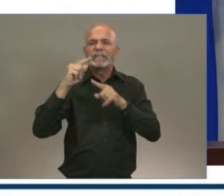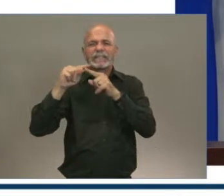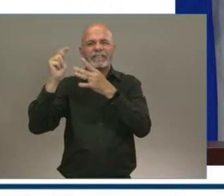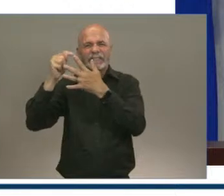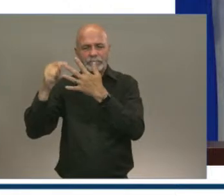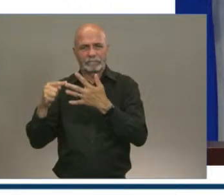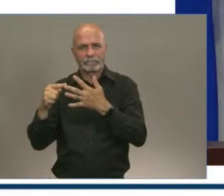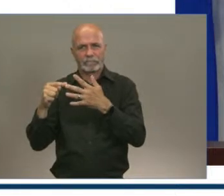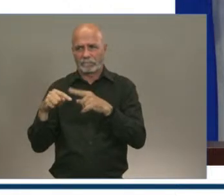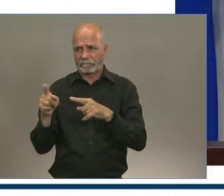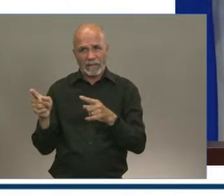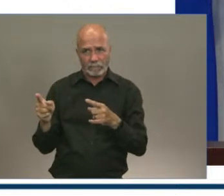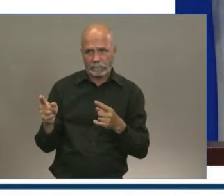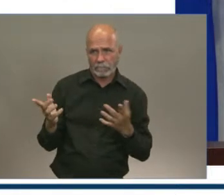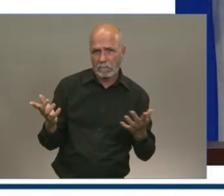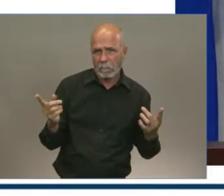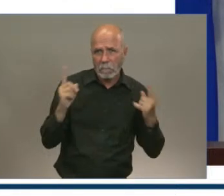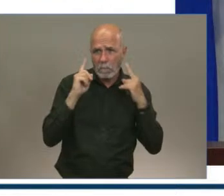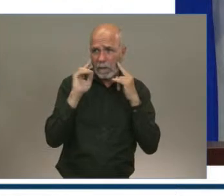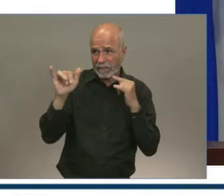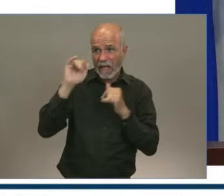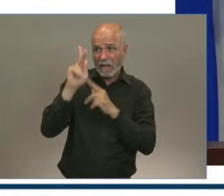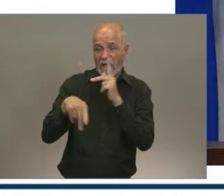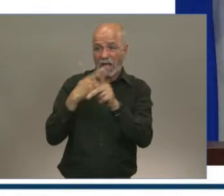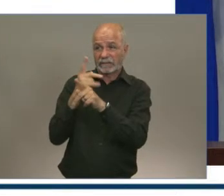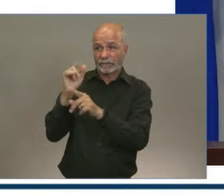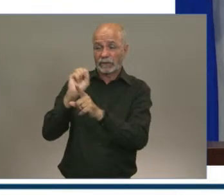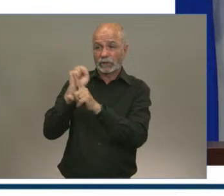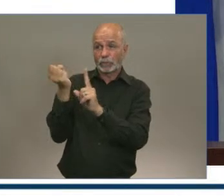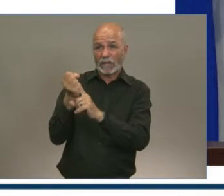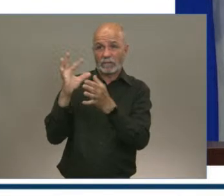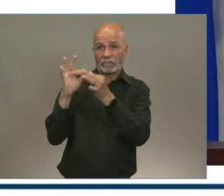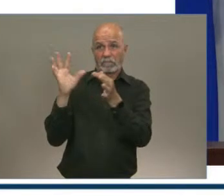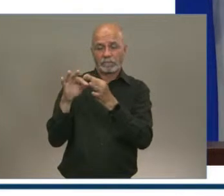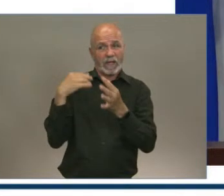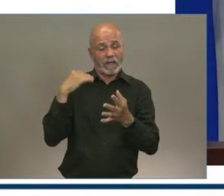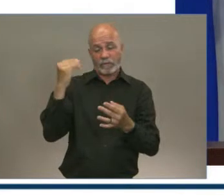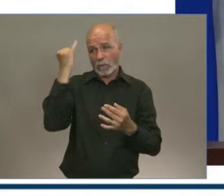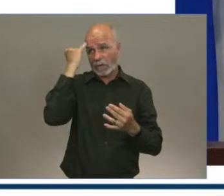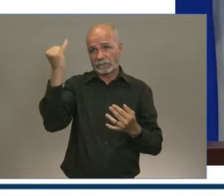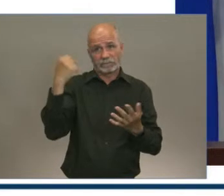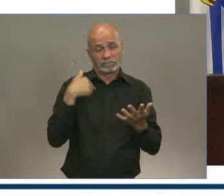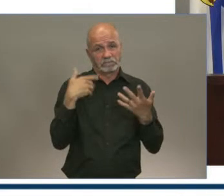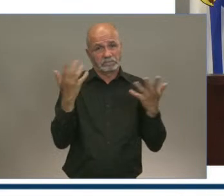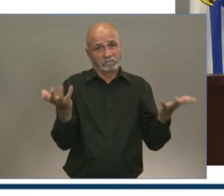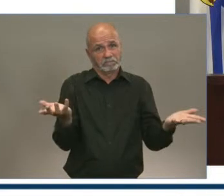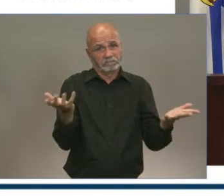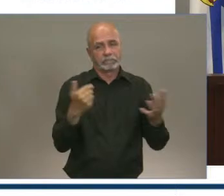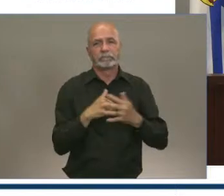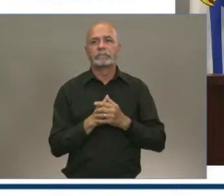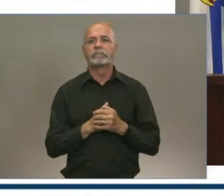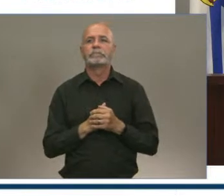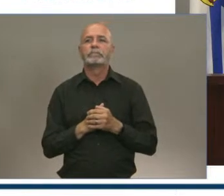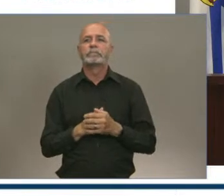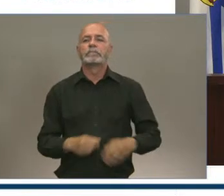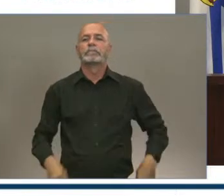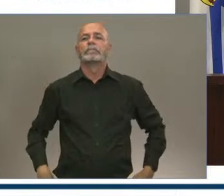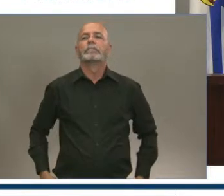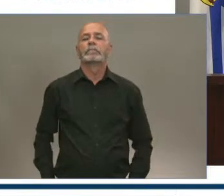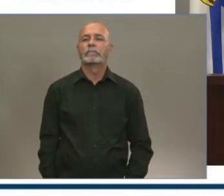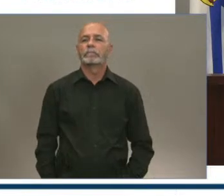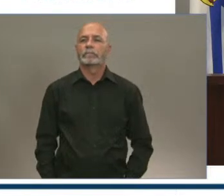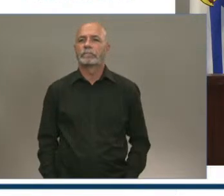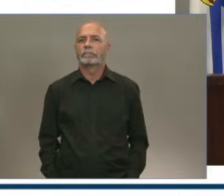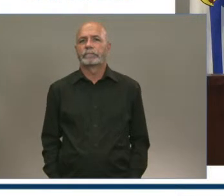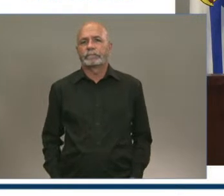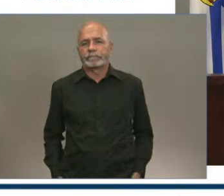out, but I don't have the specifics of this particular individual business. Go ahead with your follow-up, Jean.